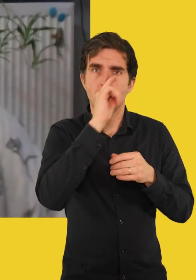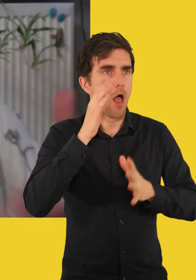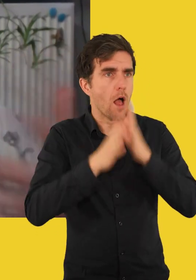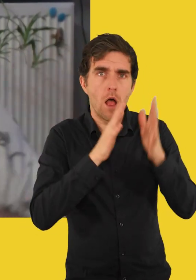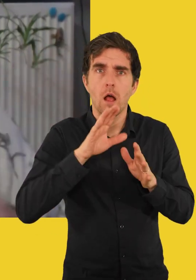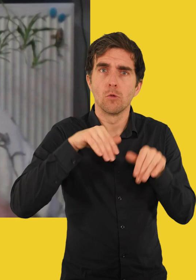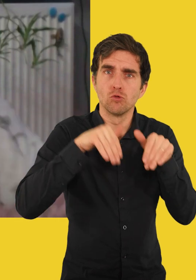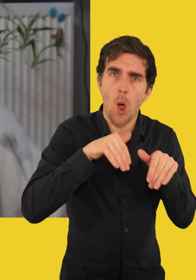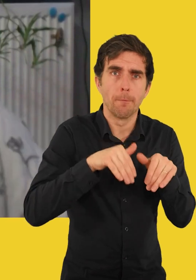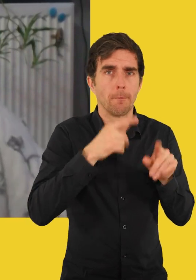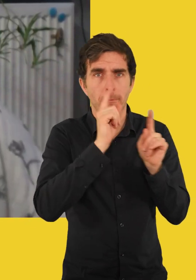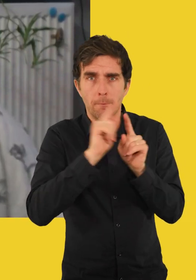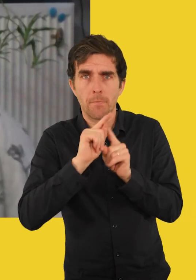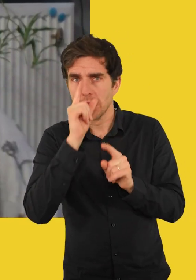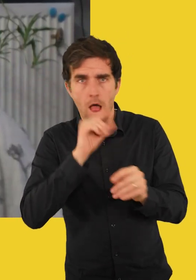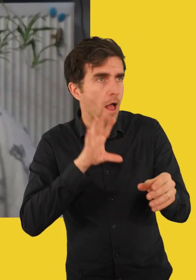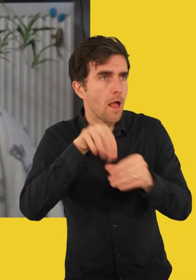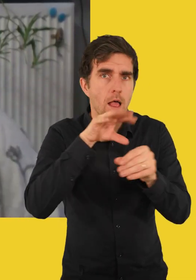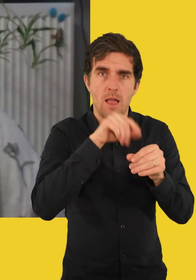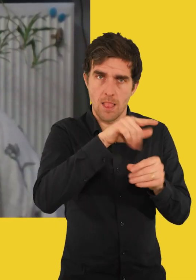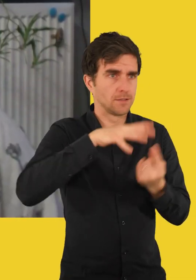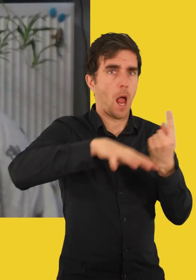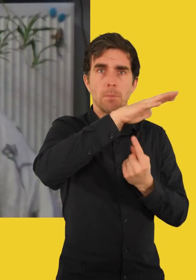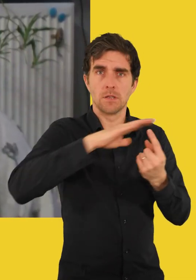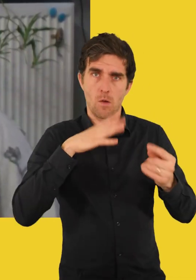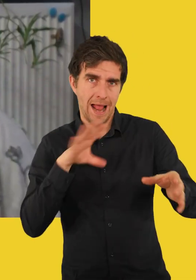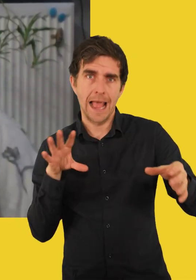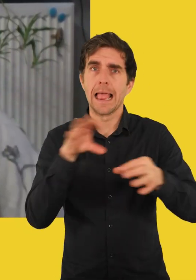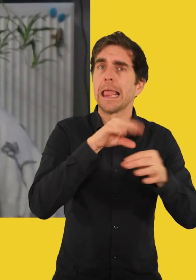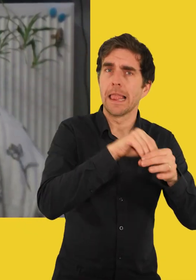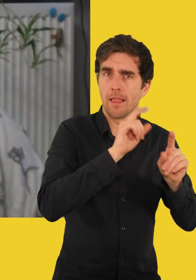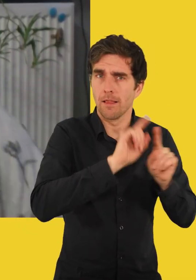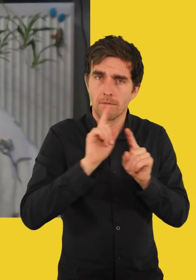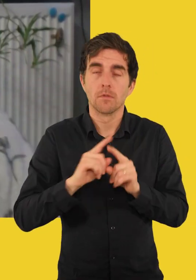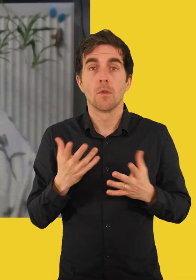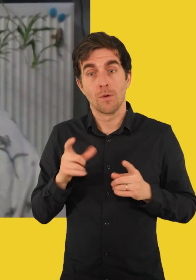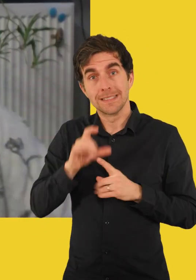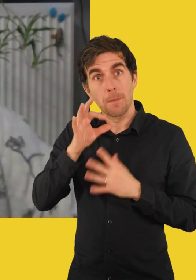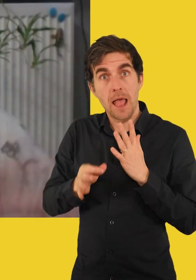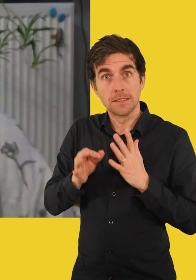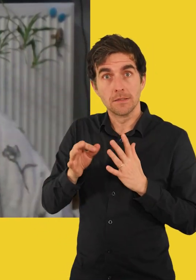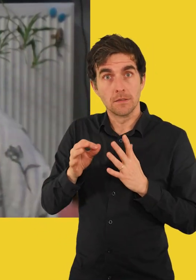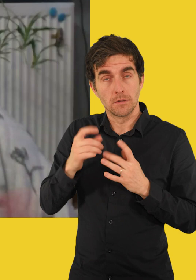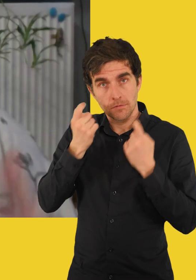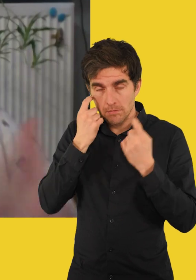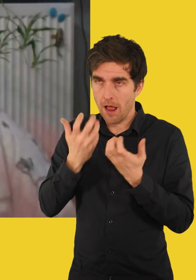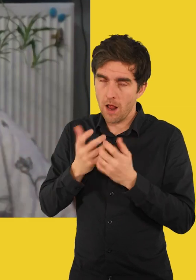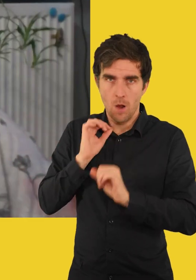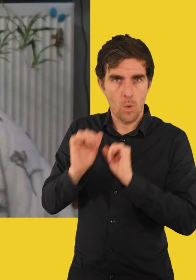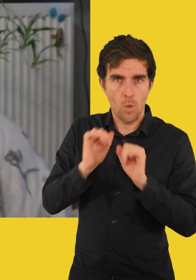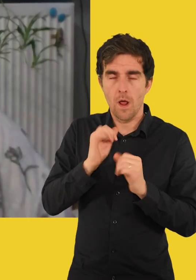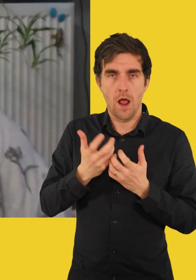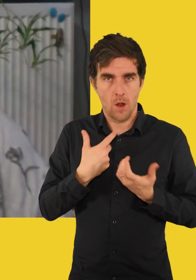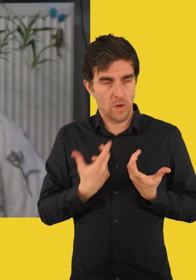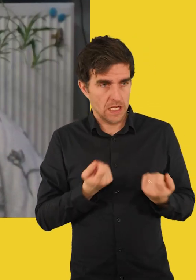go shopping, again, to participate in capitalism, instead of thinking about how disabled experiences could inform the